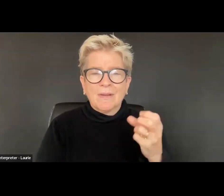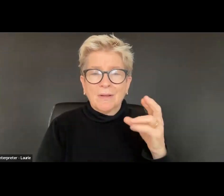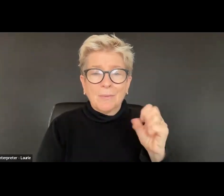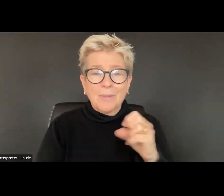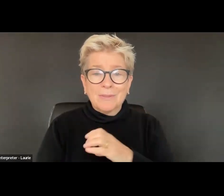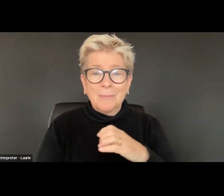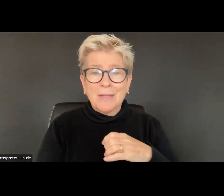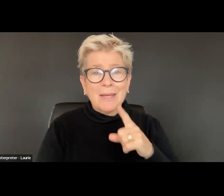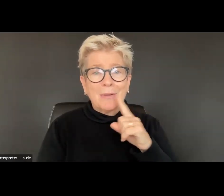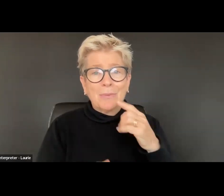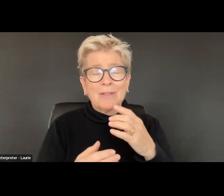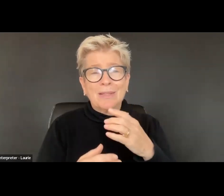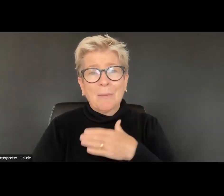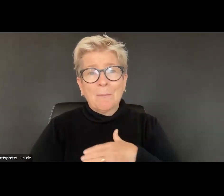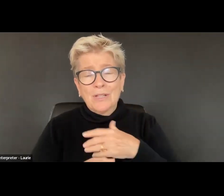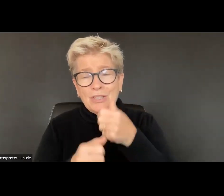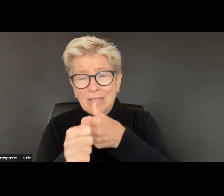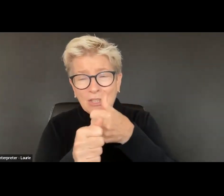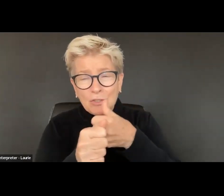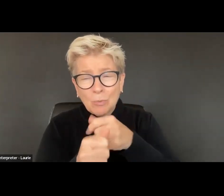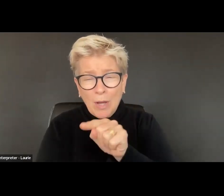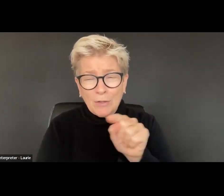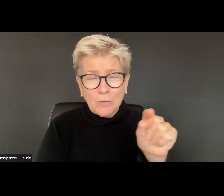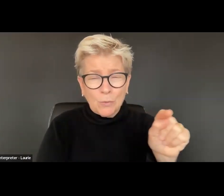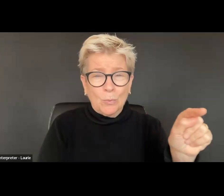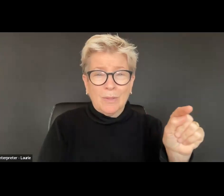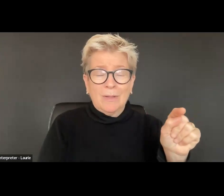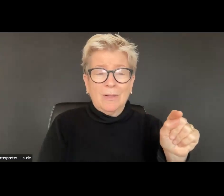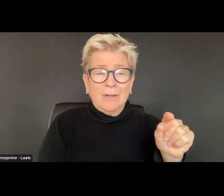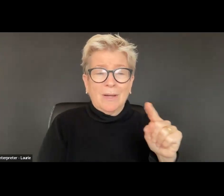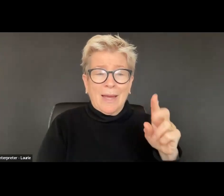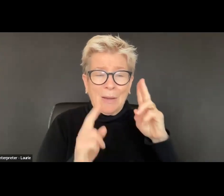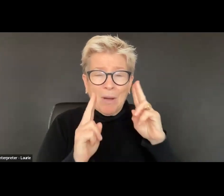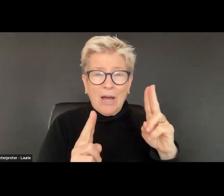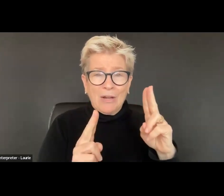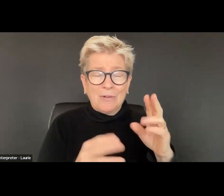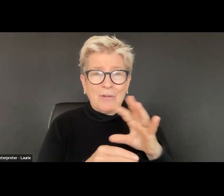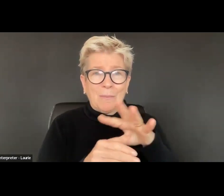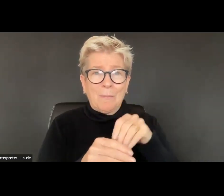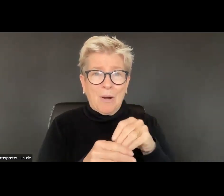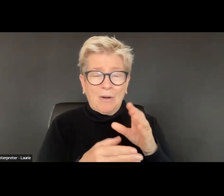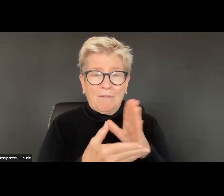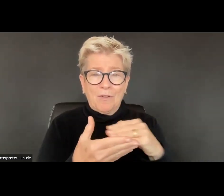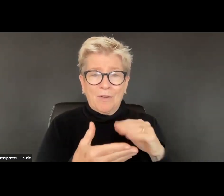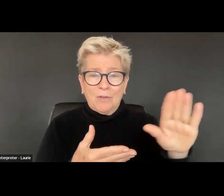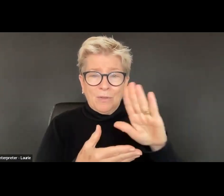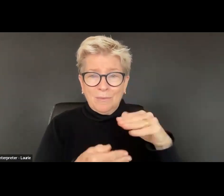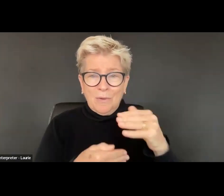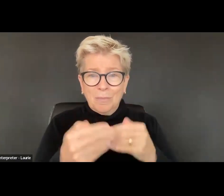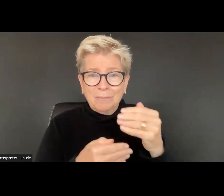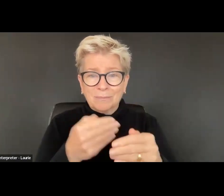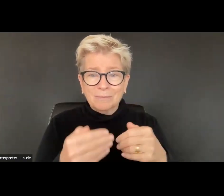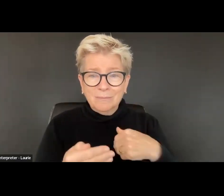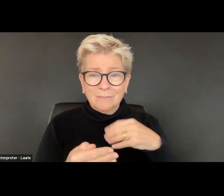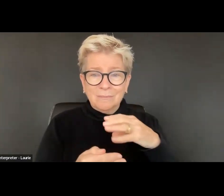I just appreciate each and every one of you, and I'm so honored to be part of your process. And I look forward